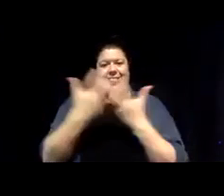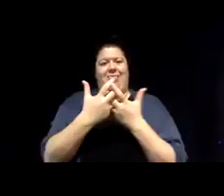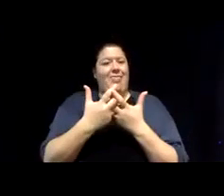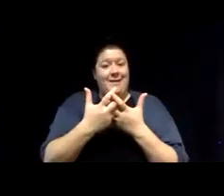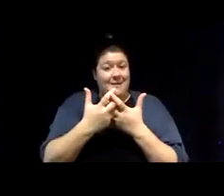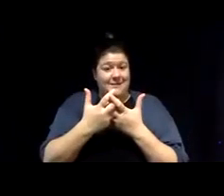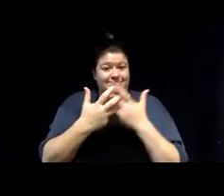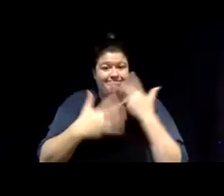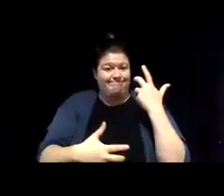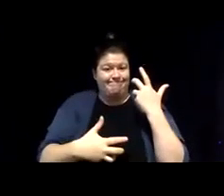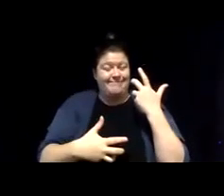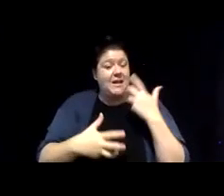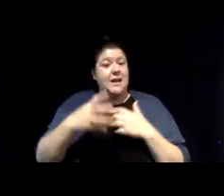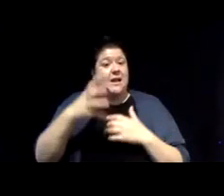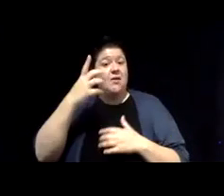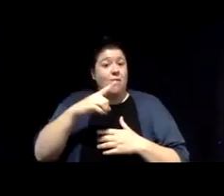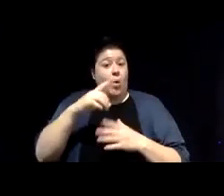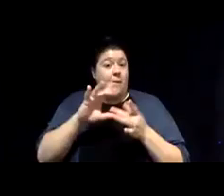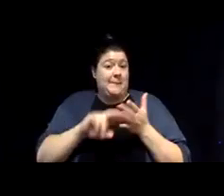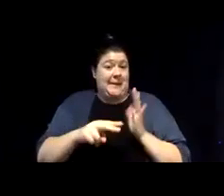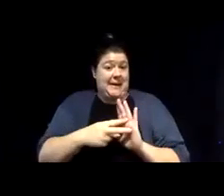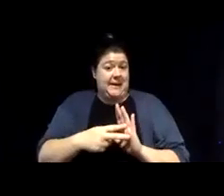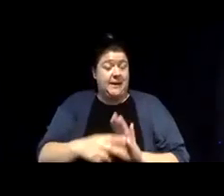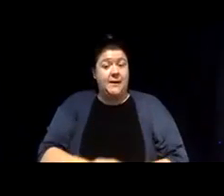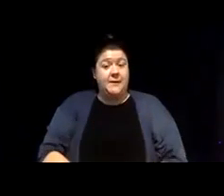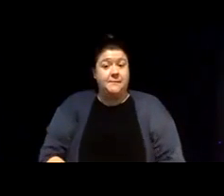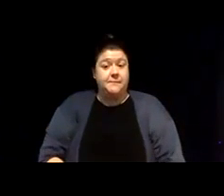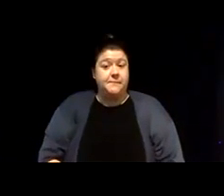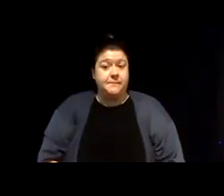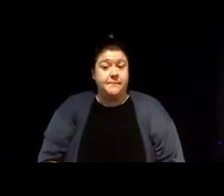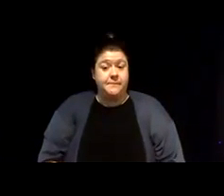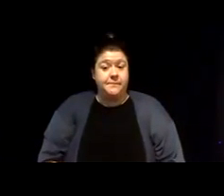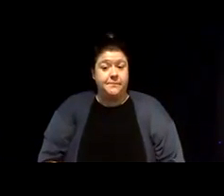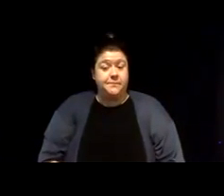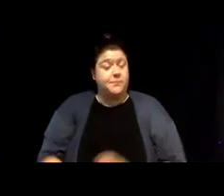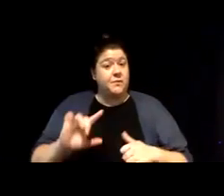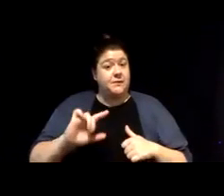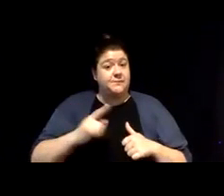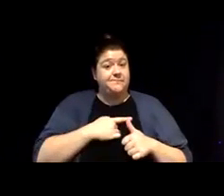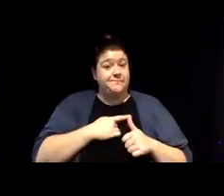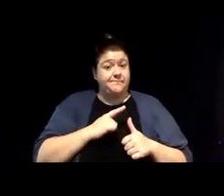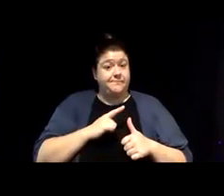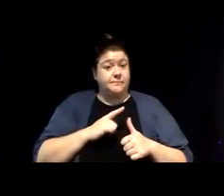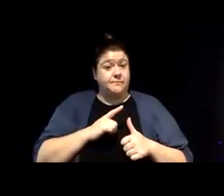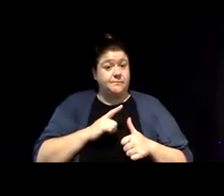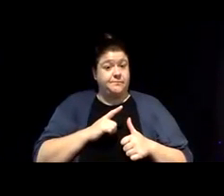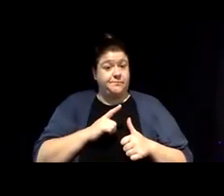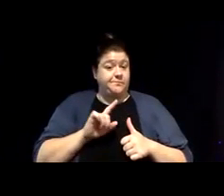do? Okay, the first thing is that you